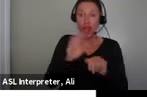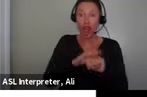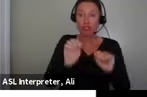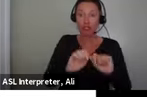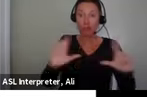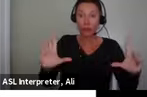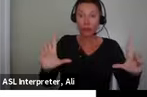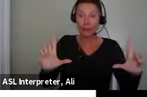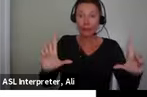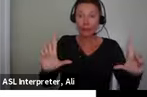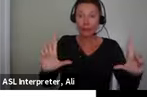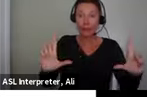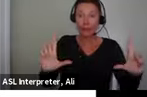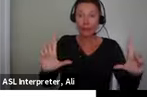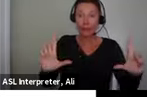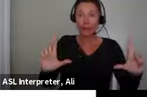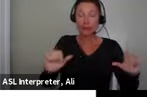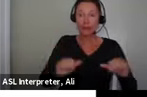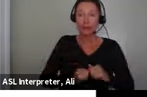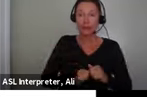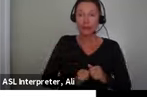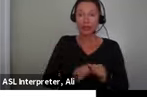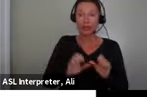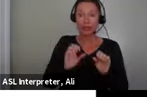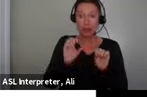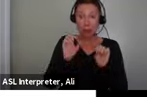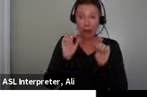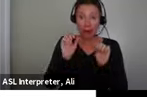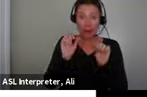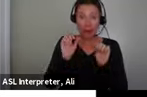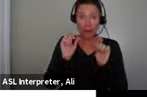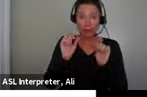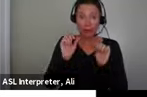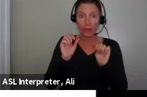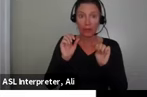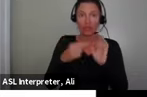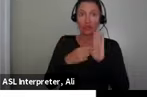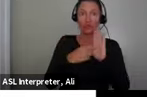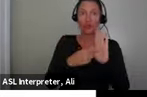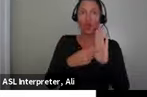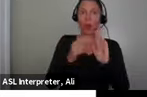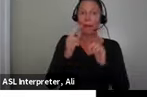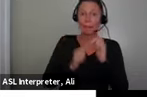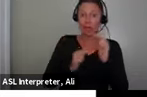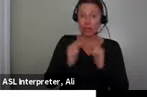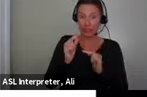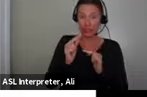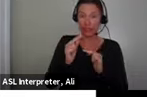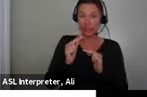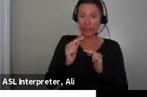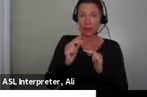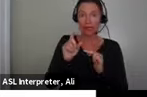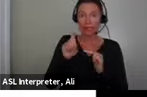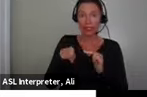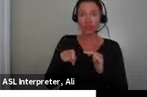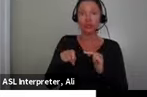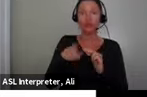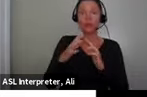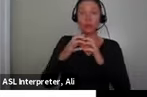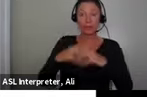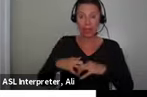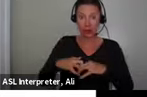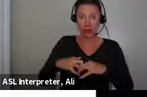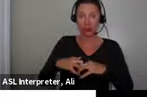screen. And with that, you'll see the buildings that'll be needed to be demolished as part